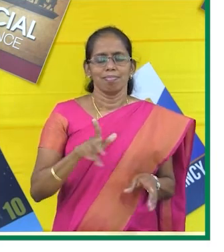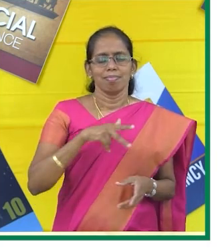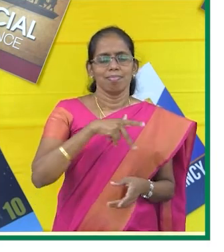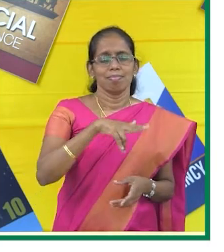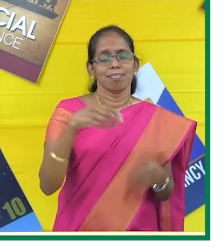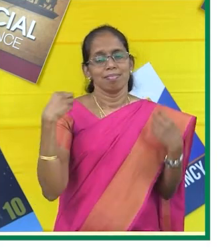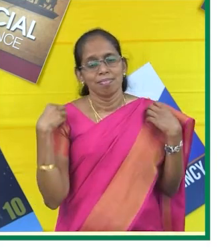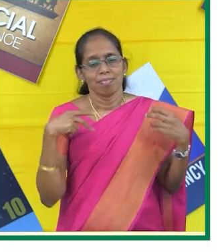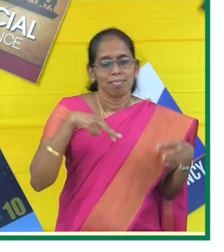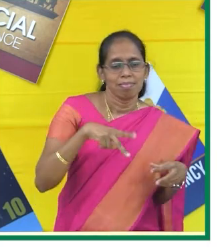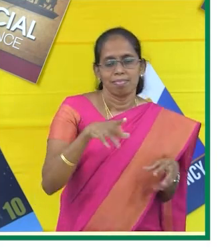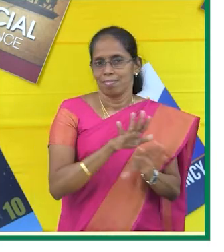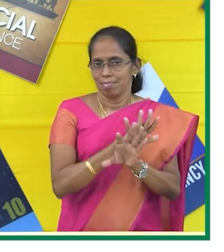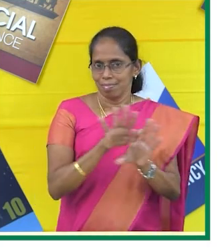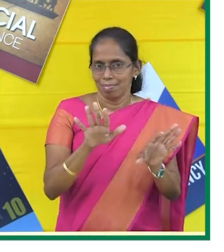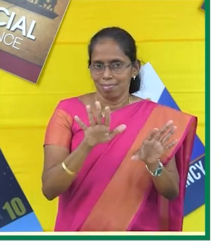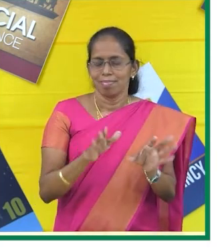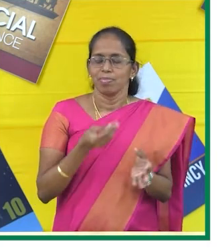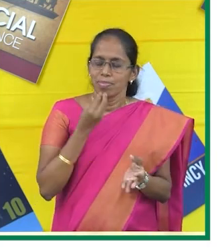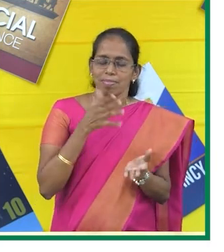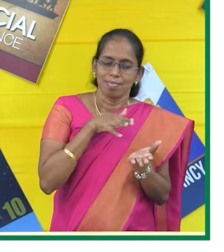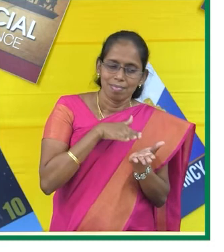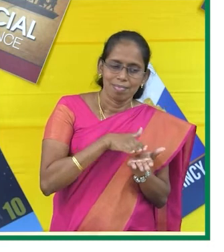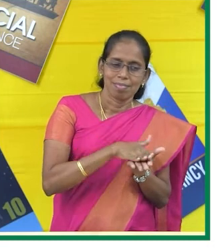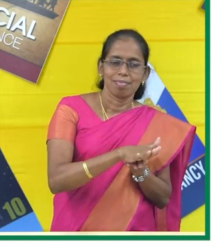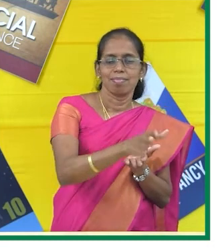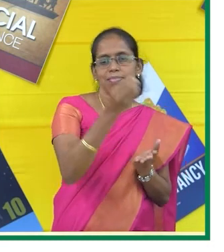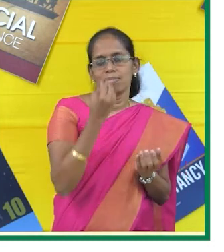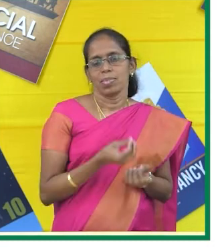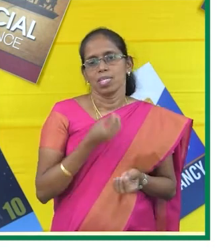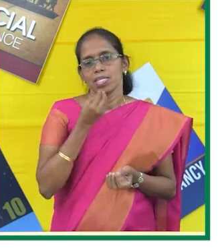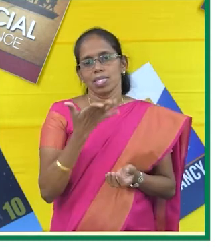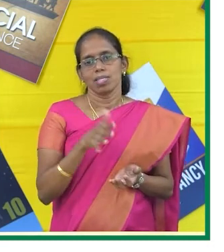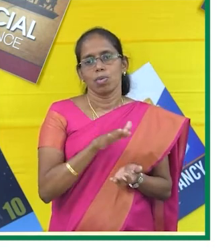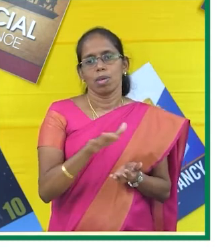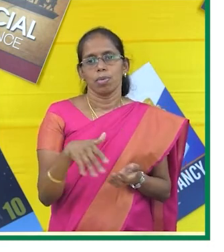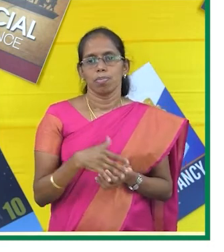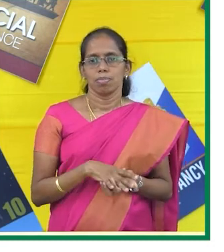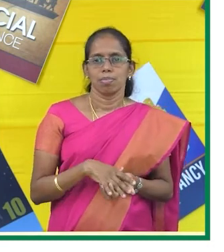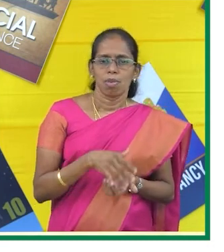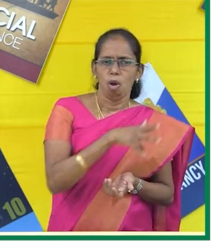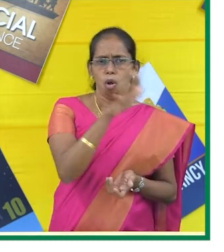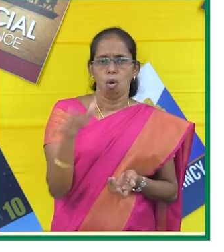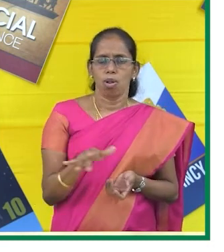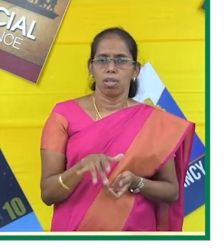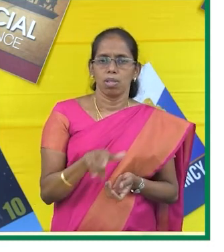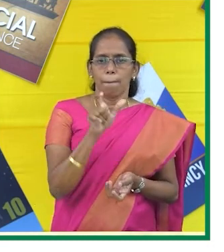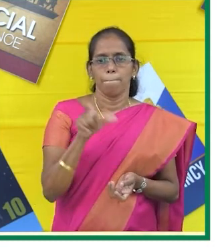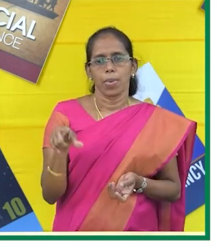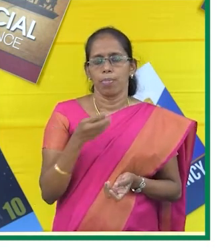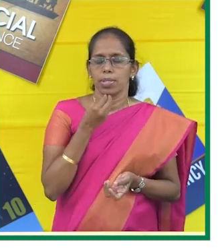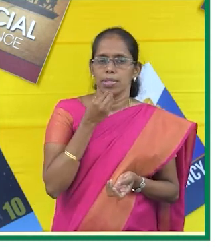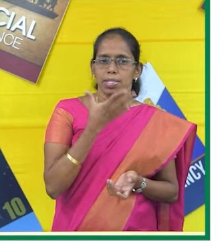pavements would just move, so that it is easy for the people, even not only in the town but also in the